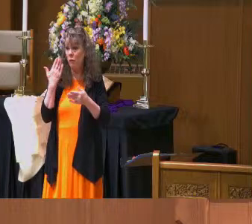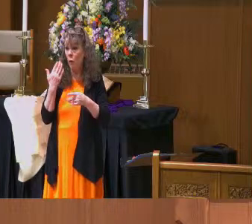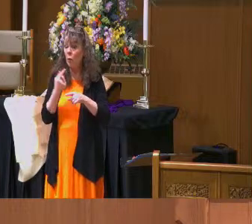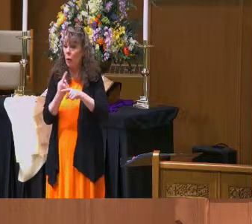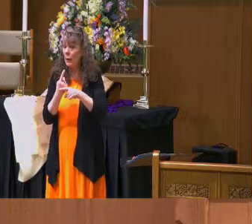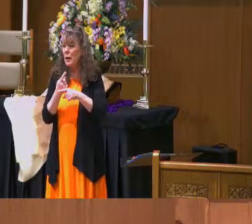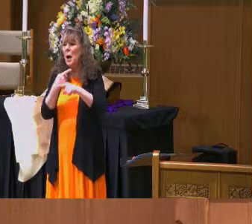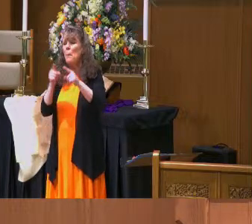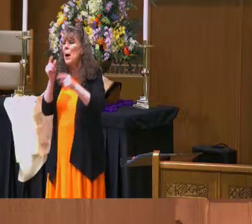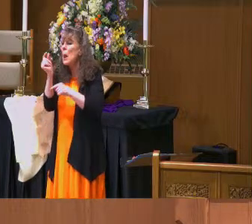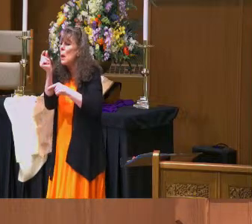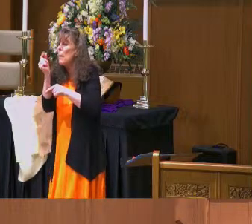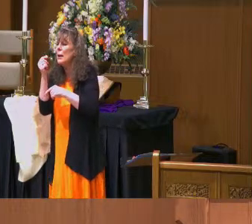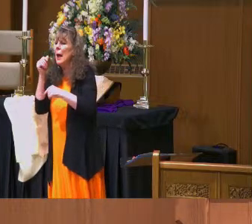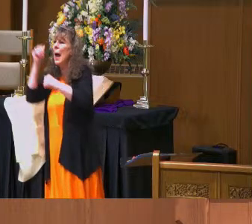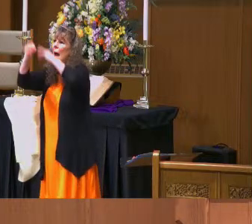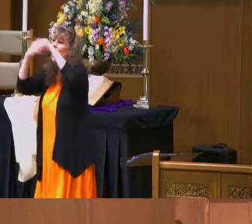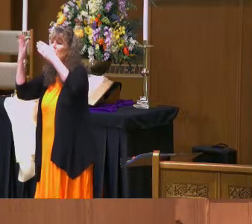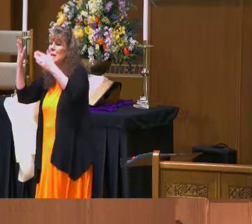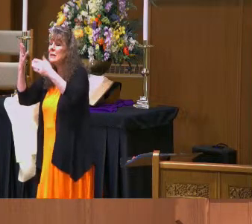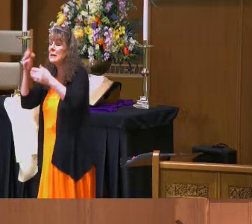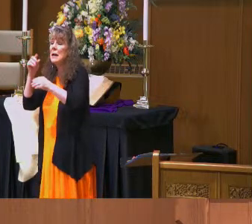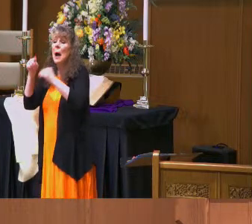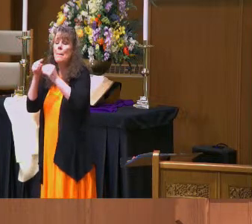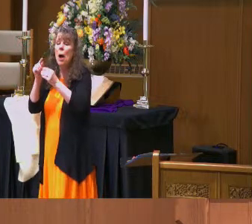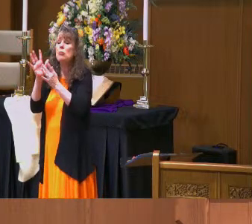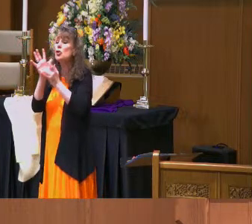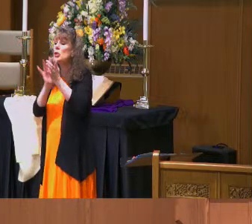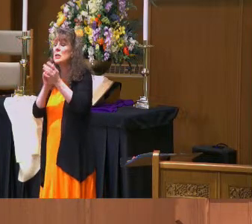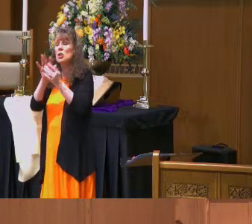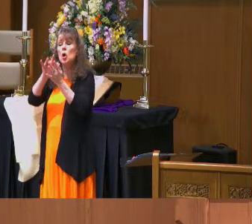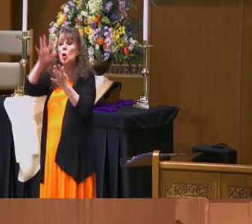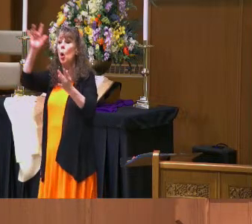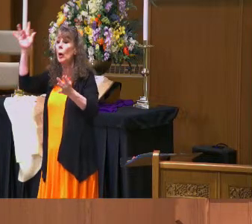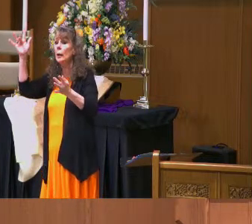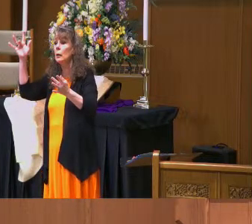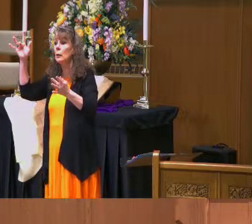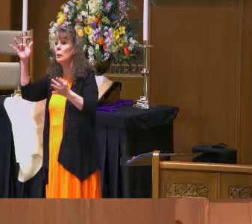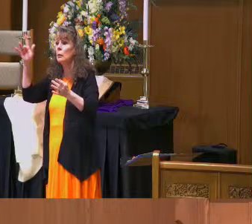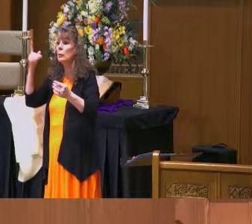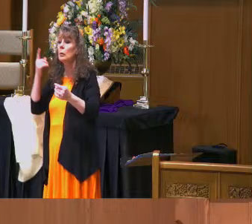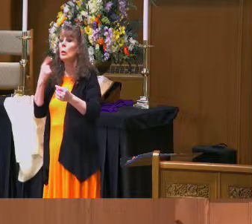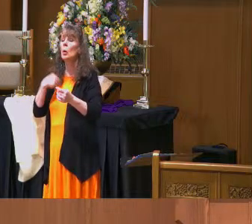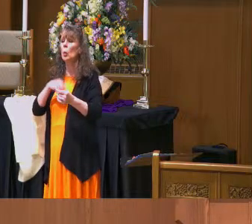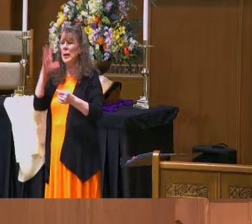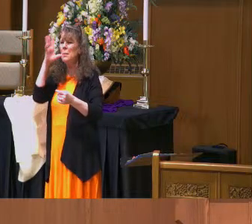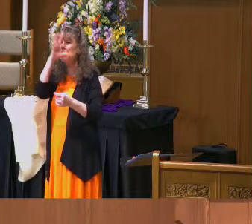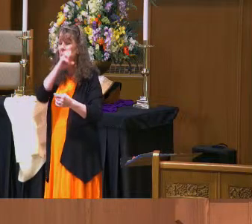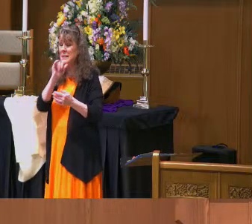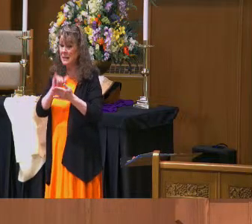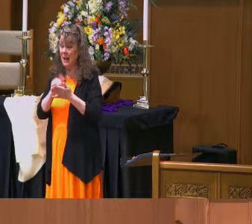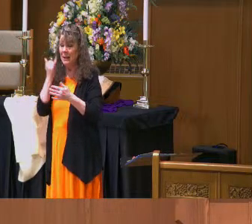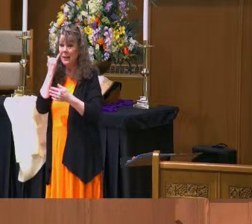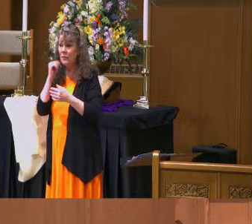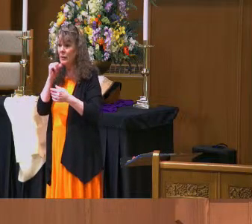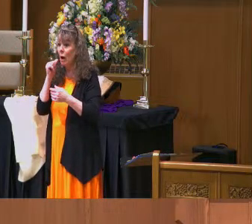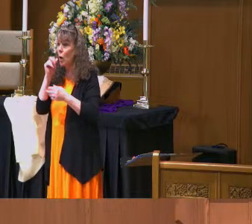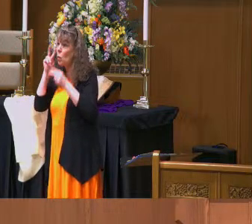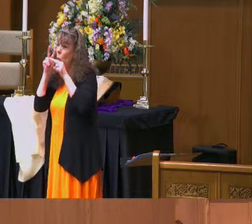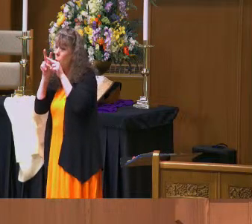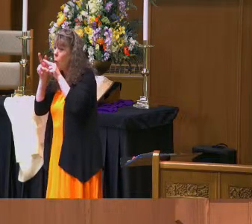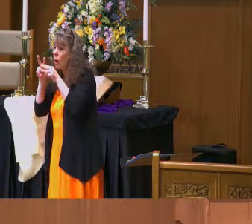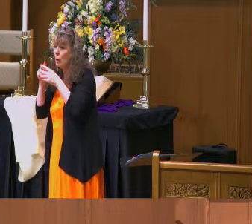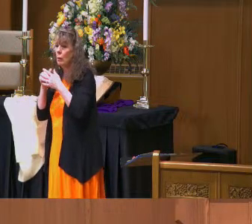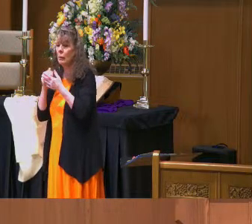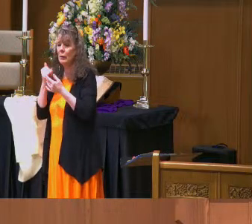those splashes of heaven, those splashes of Jesus' glory, as I call them, we can miss them if we're not looking for them.